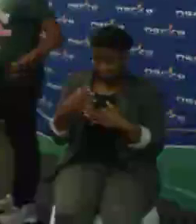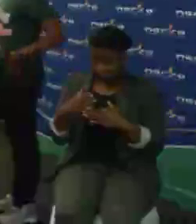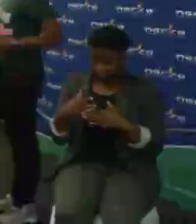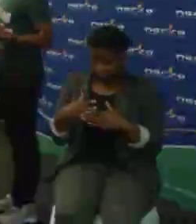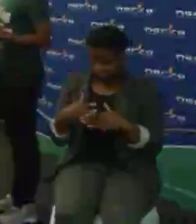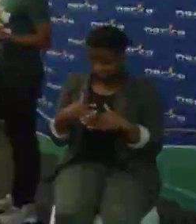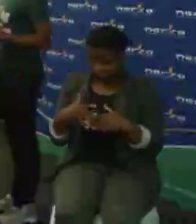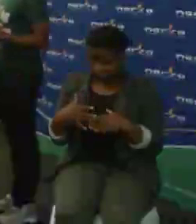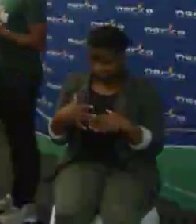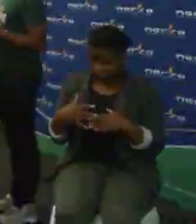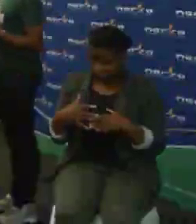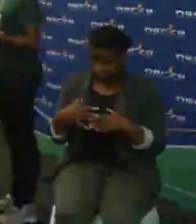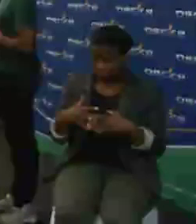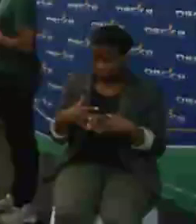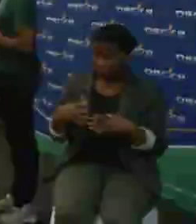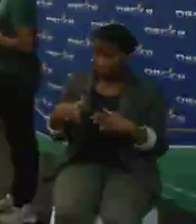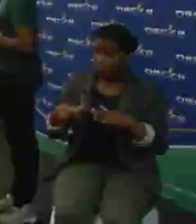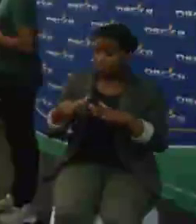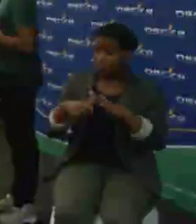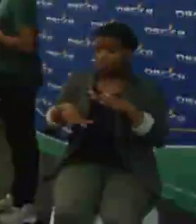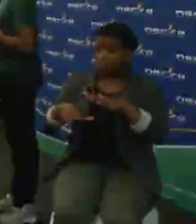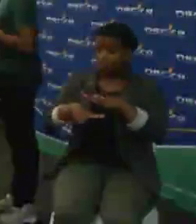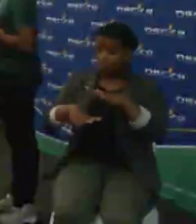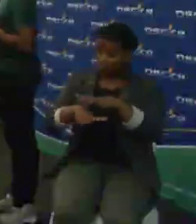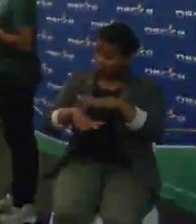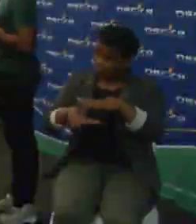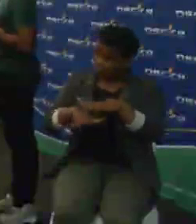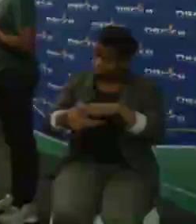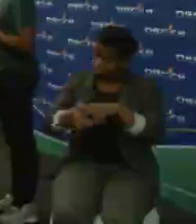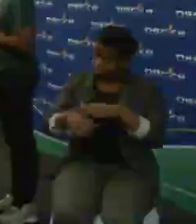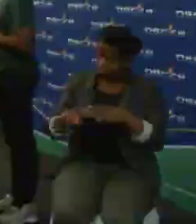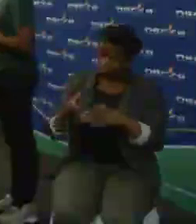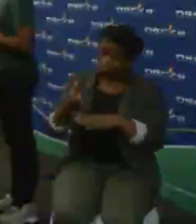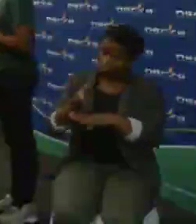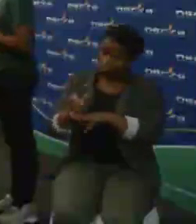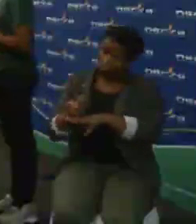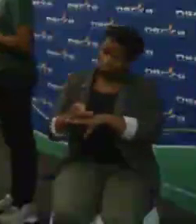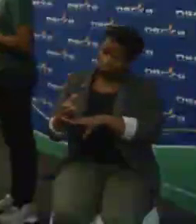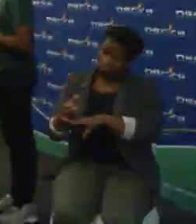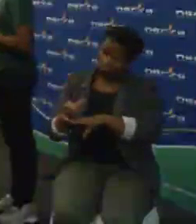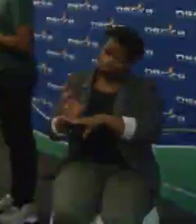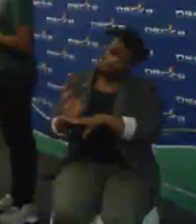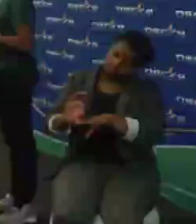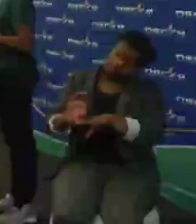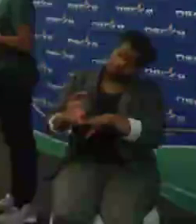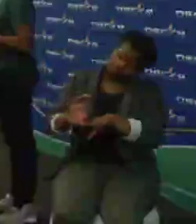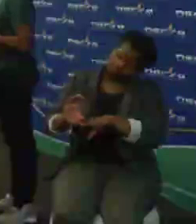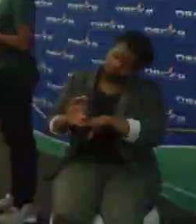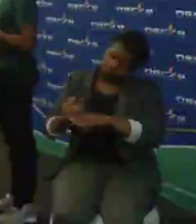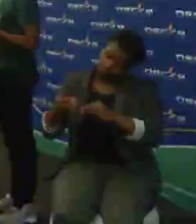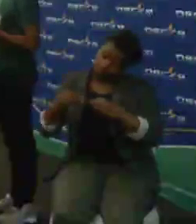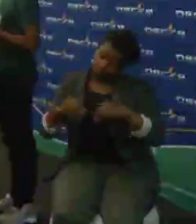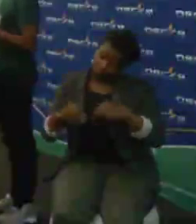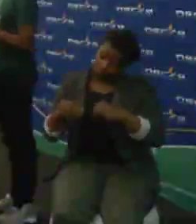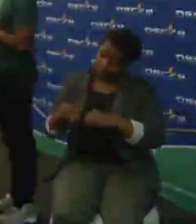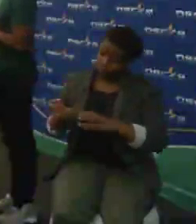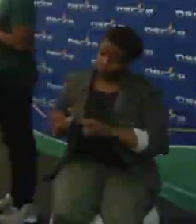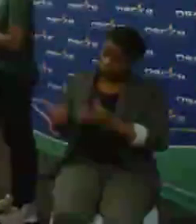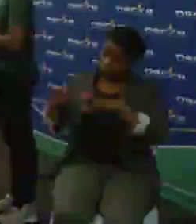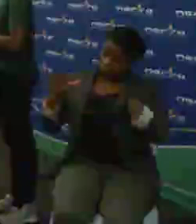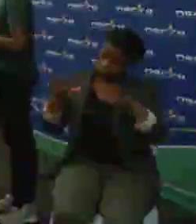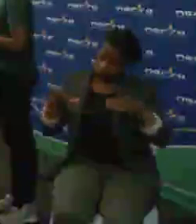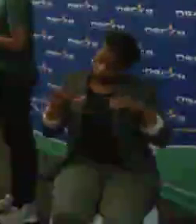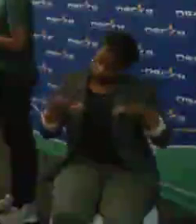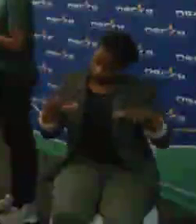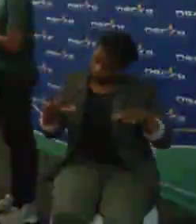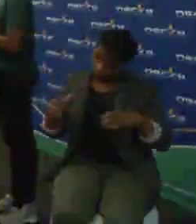have labor, capital in this case, or business, members of the public,